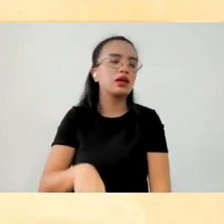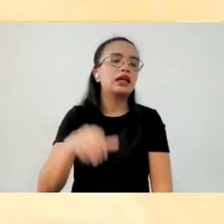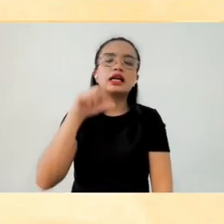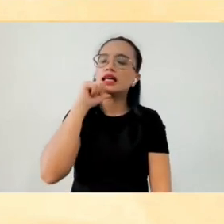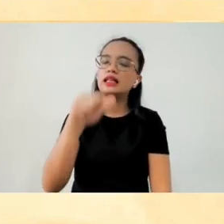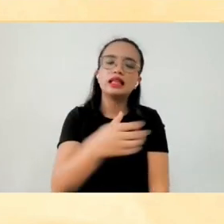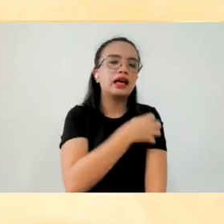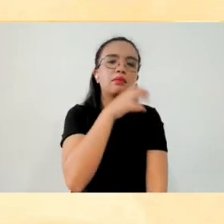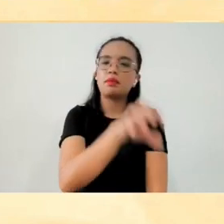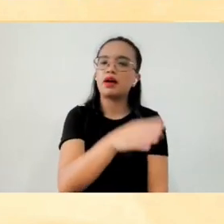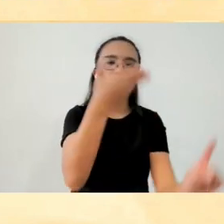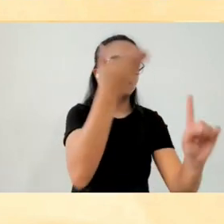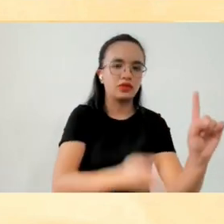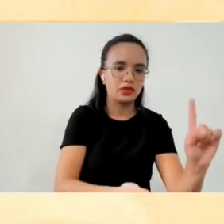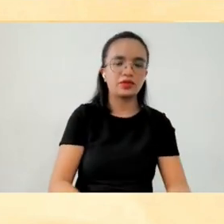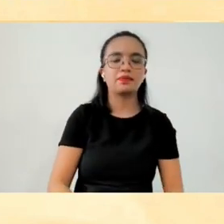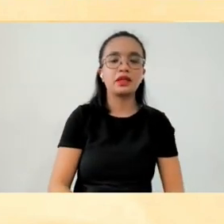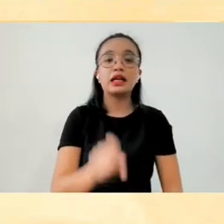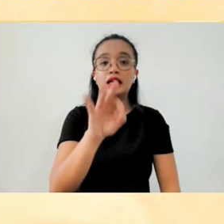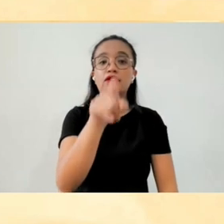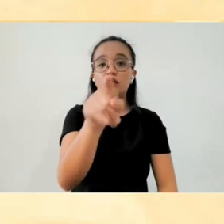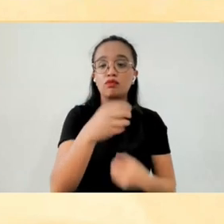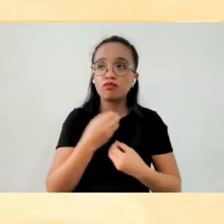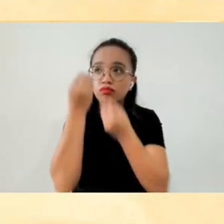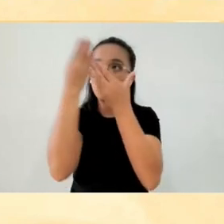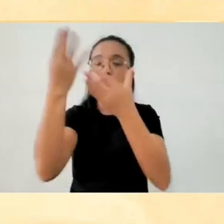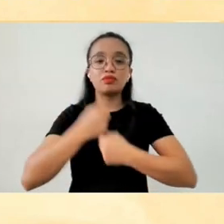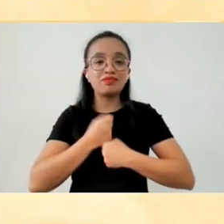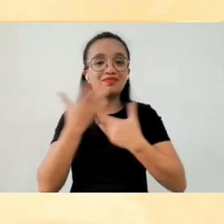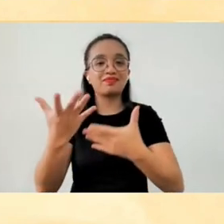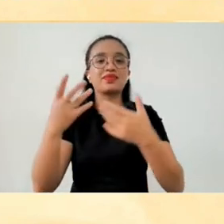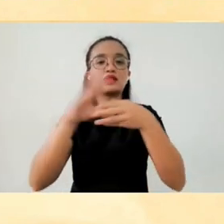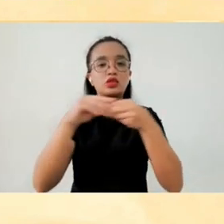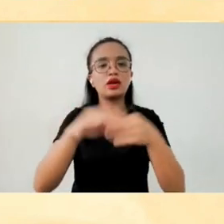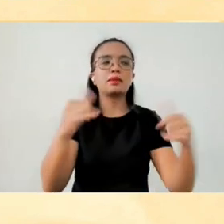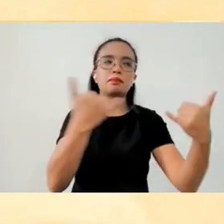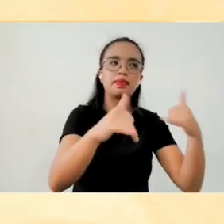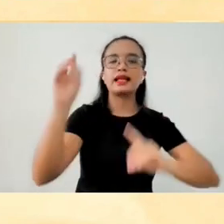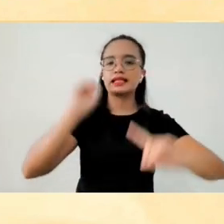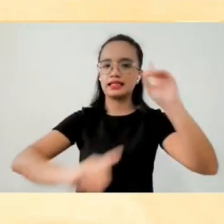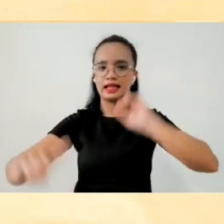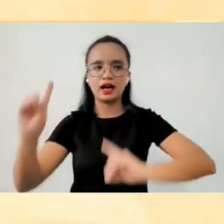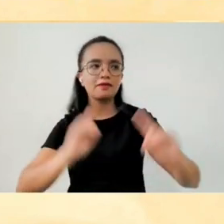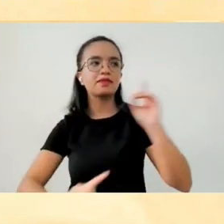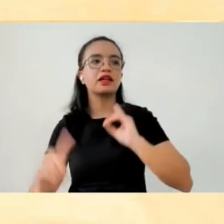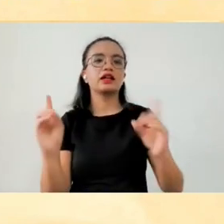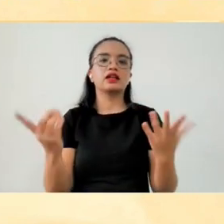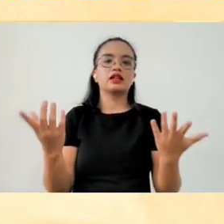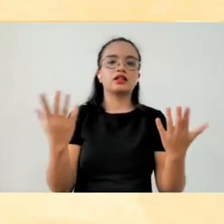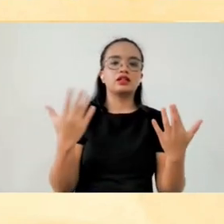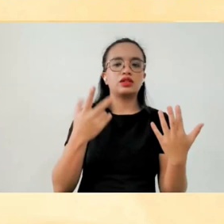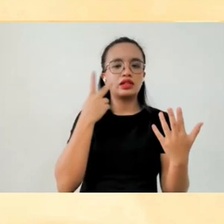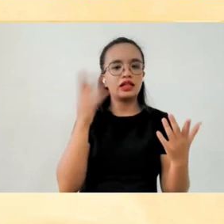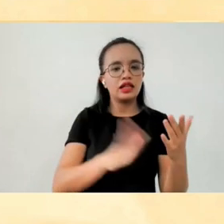disempowers the person. When you tell your story through play, you act it out, you play it out, you draw it, you sing